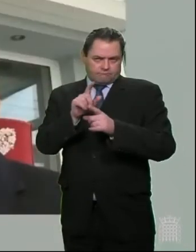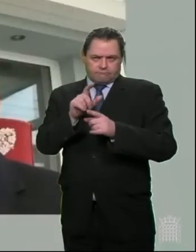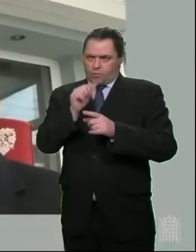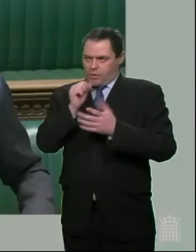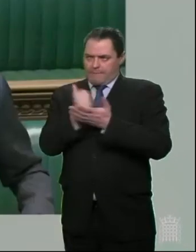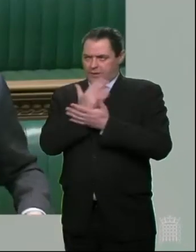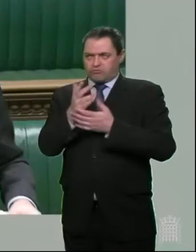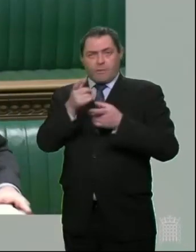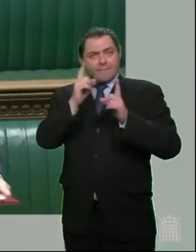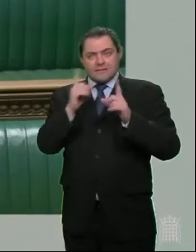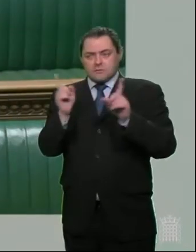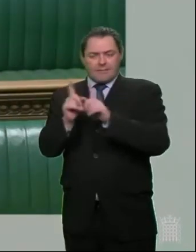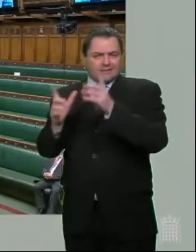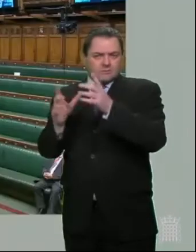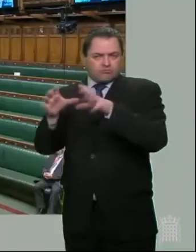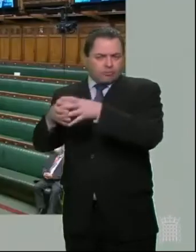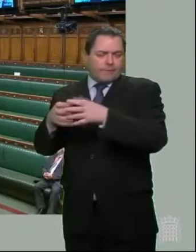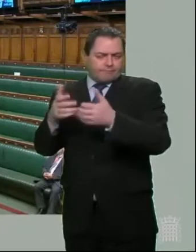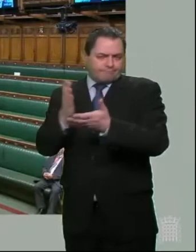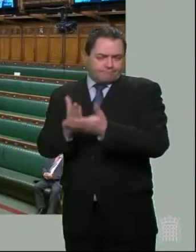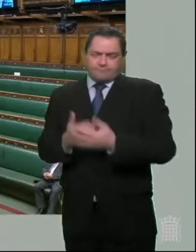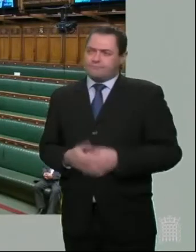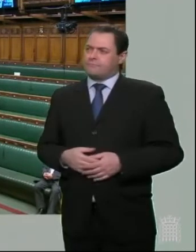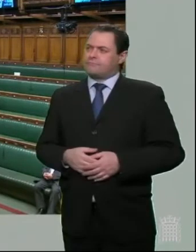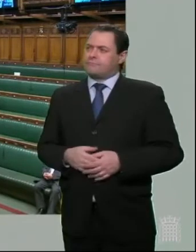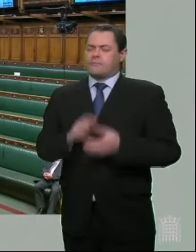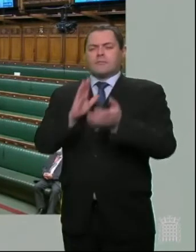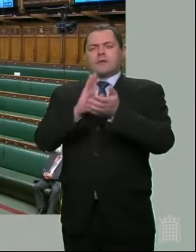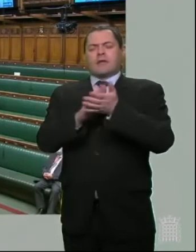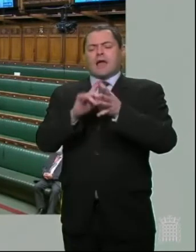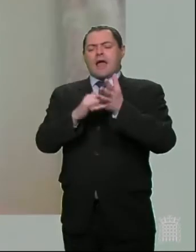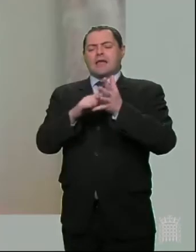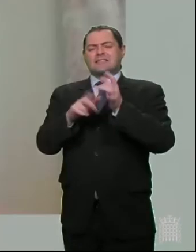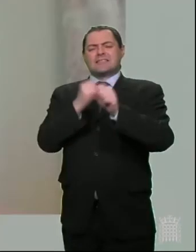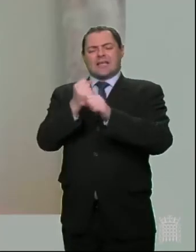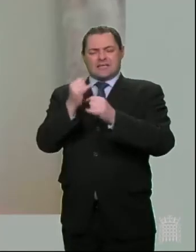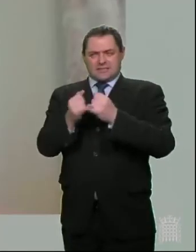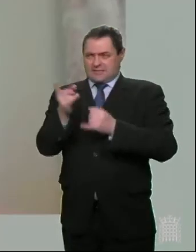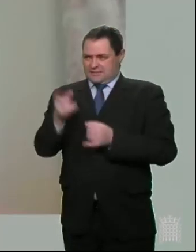the relevant minister. Let's head to Hastings with Sally Ann Hart. Sally Ann Hart.